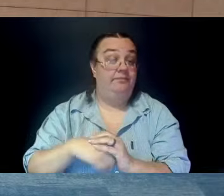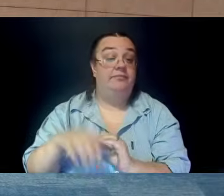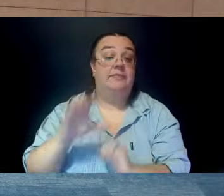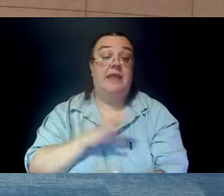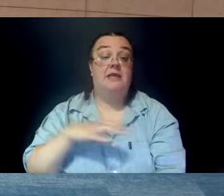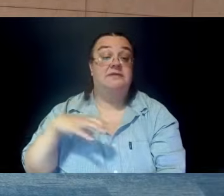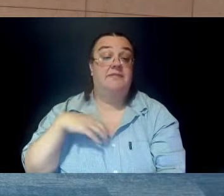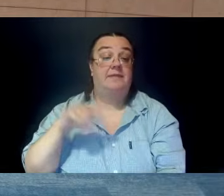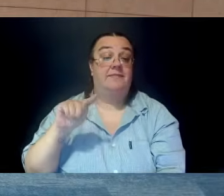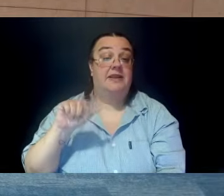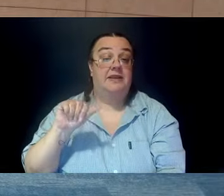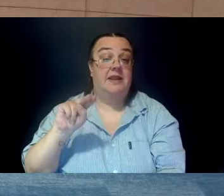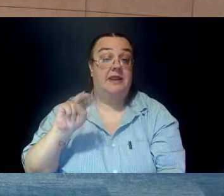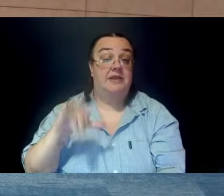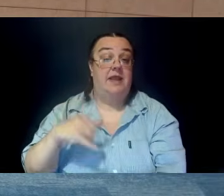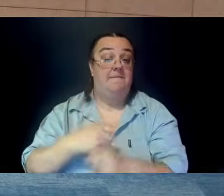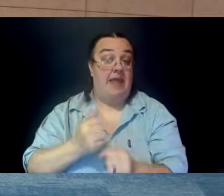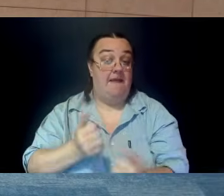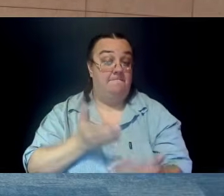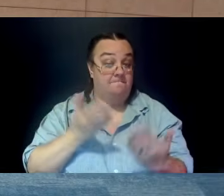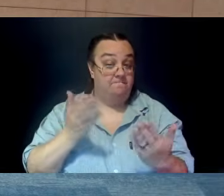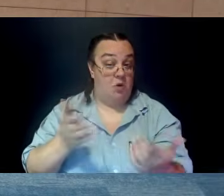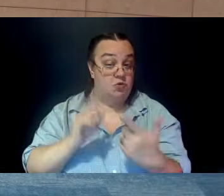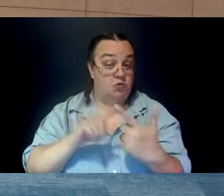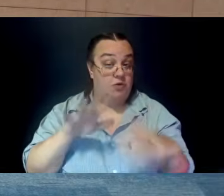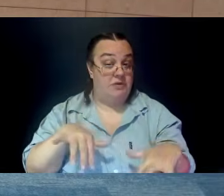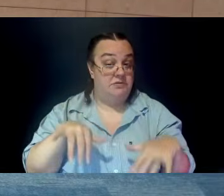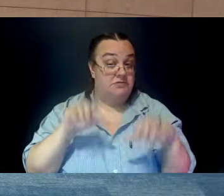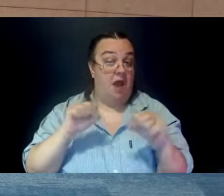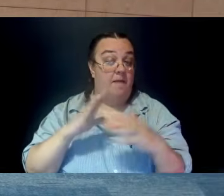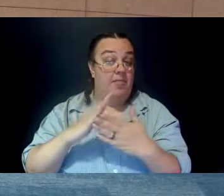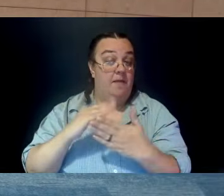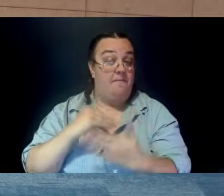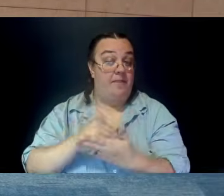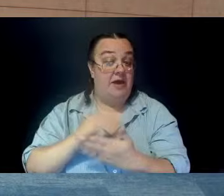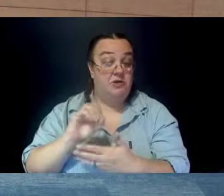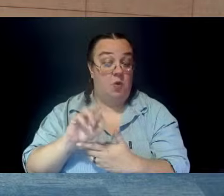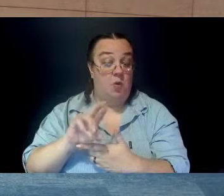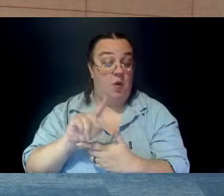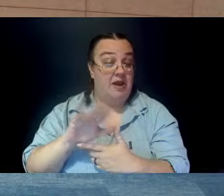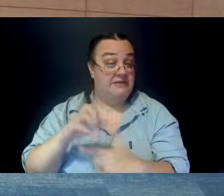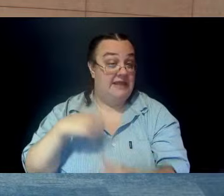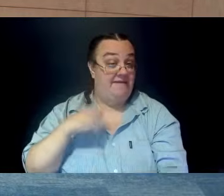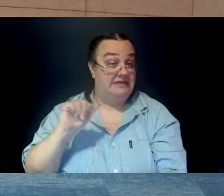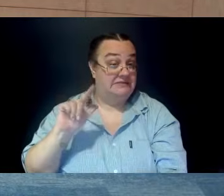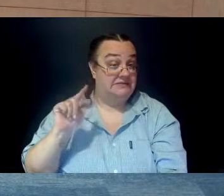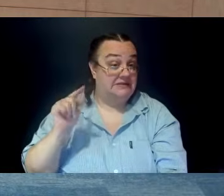Councilmember Tanzi has made a motion to adopt the budget ordinance. Is there a second?